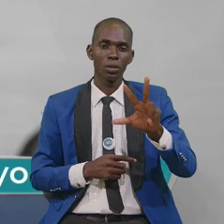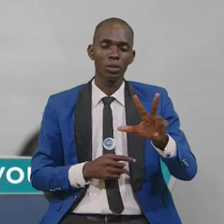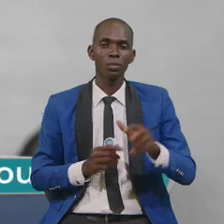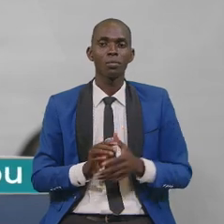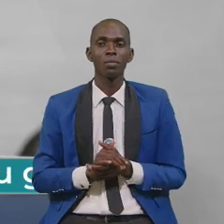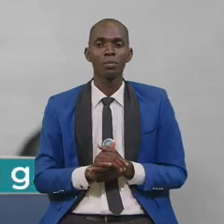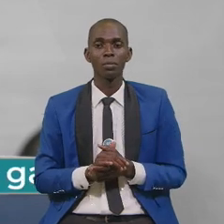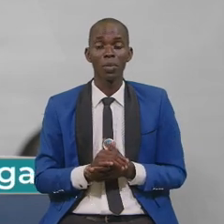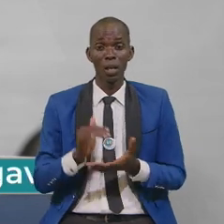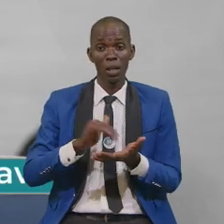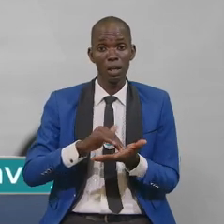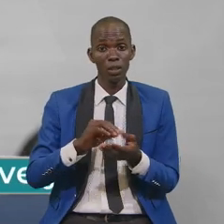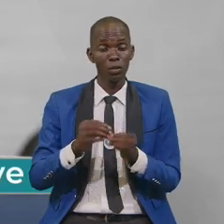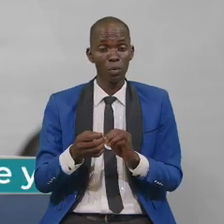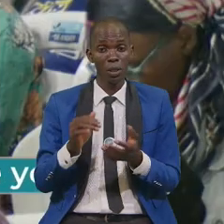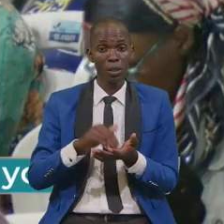+234 915 444 9263. I take the number again.